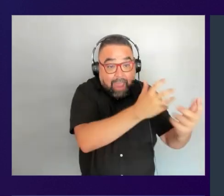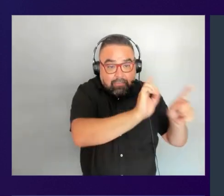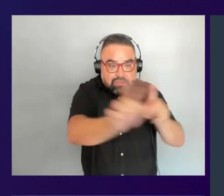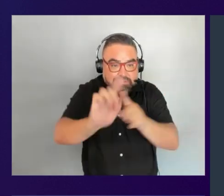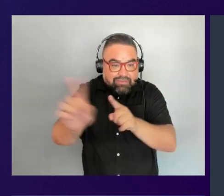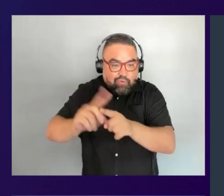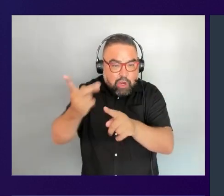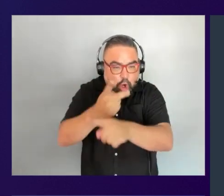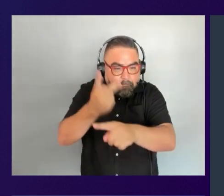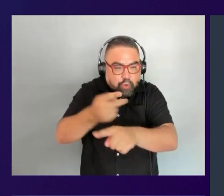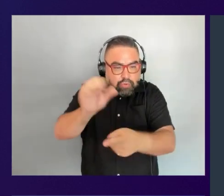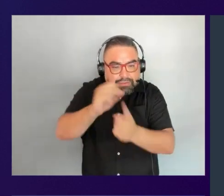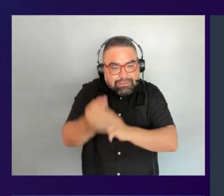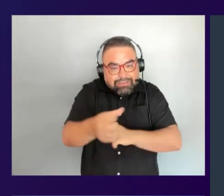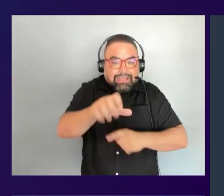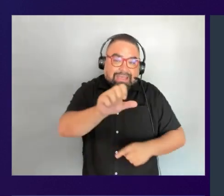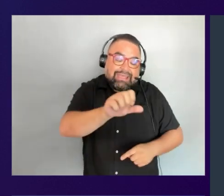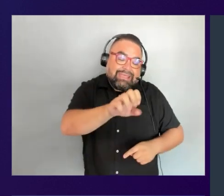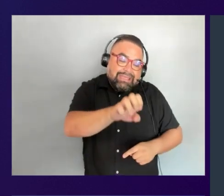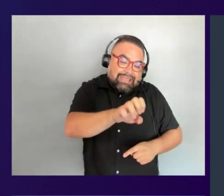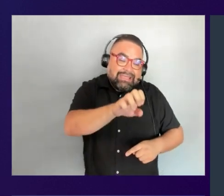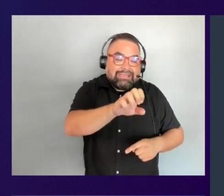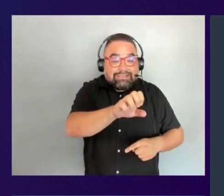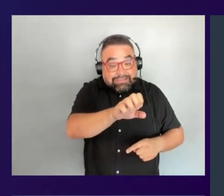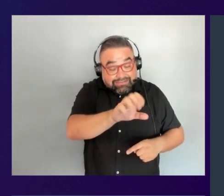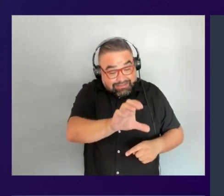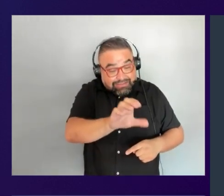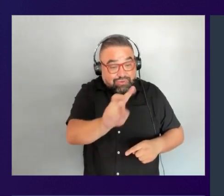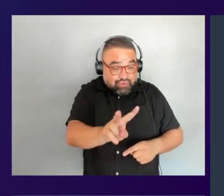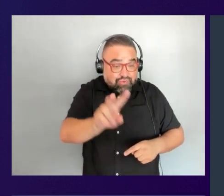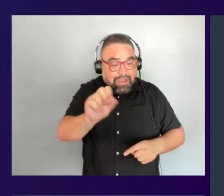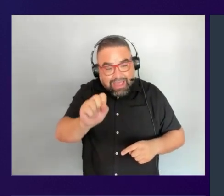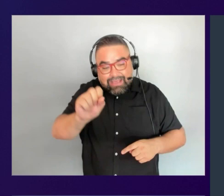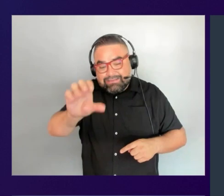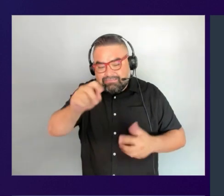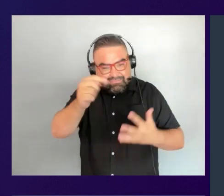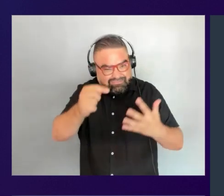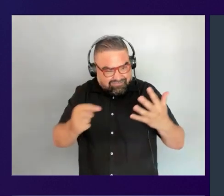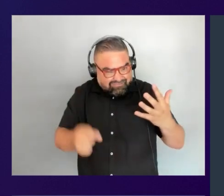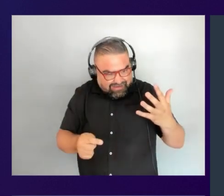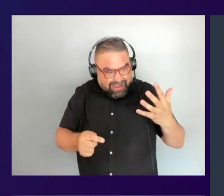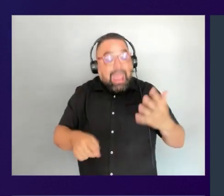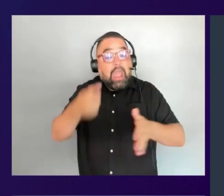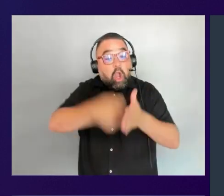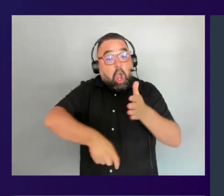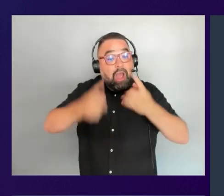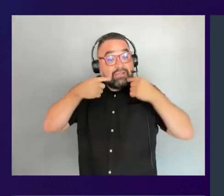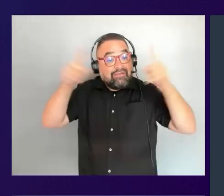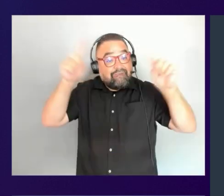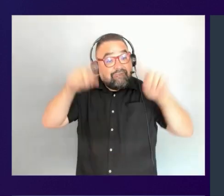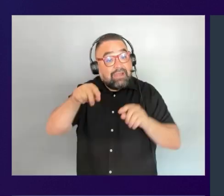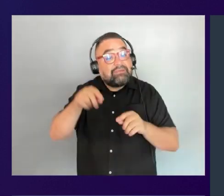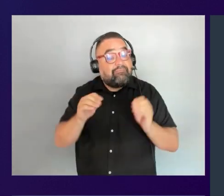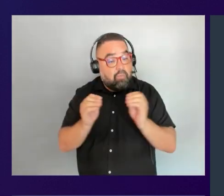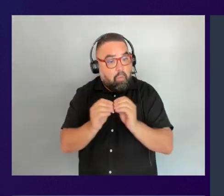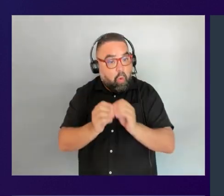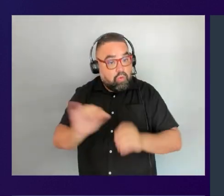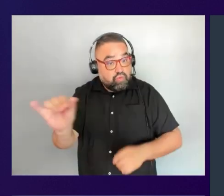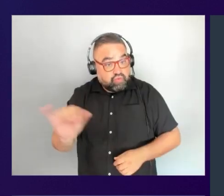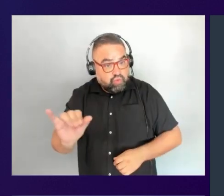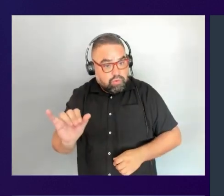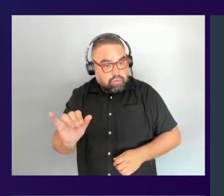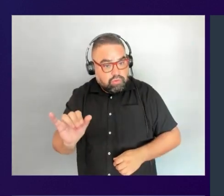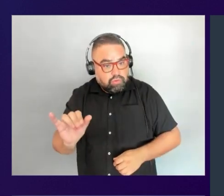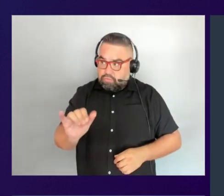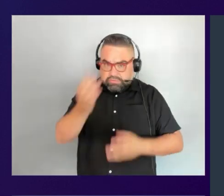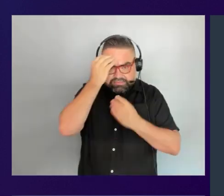as EC2, EKS, ECS, Fargate, container serverless, and cost effective. As the data grows, do I really have to be